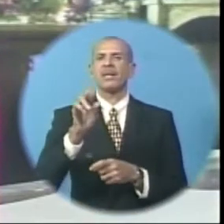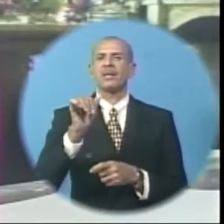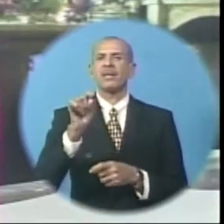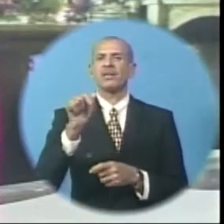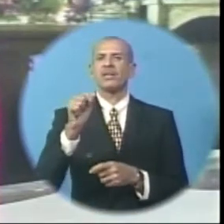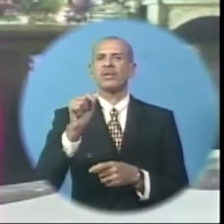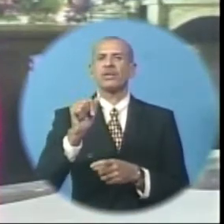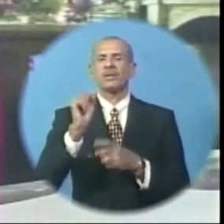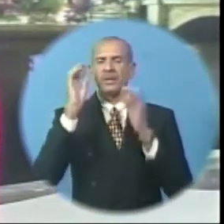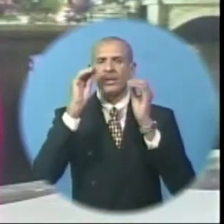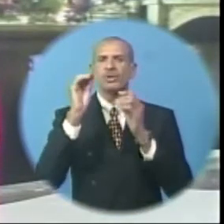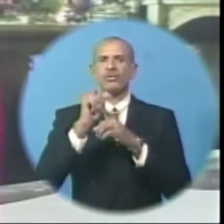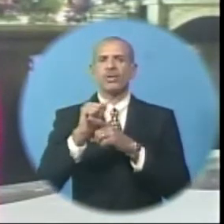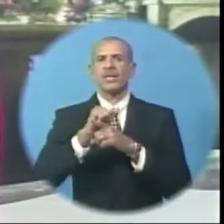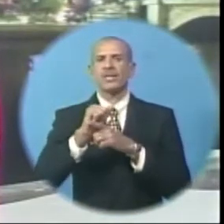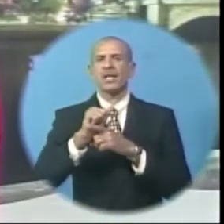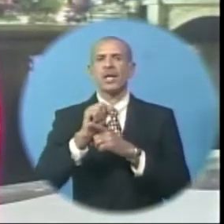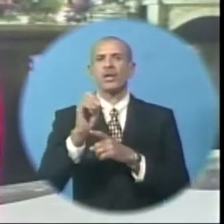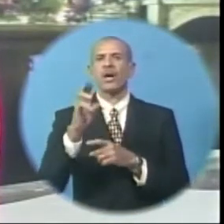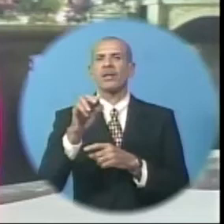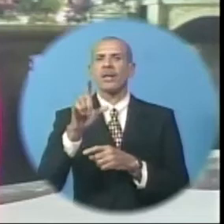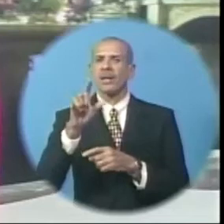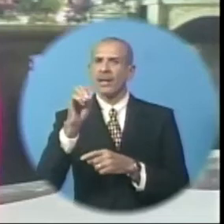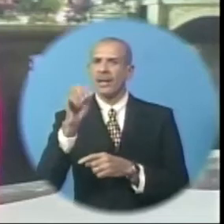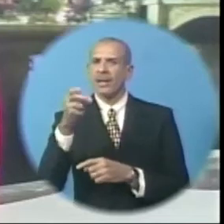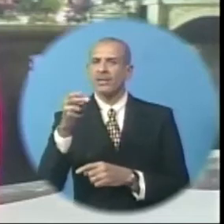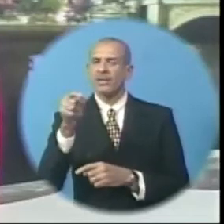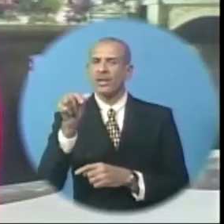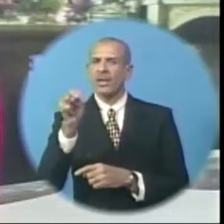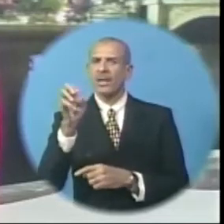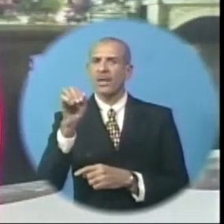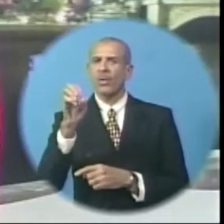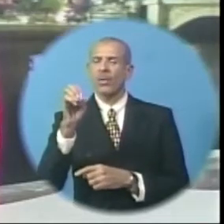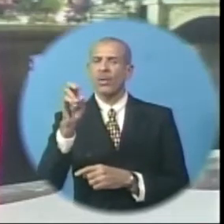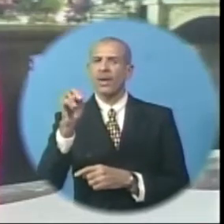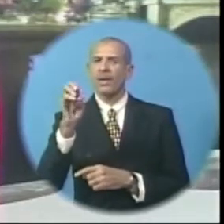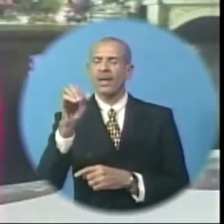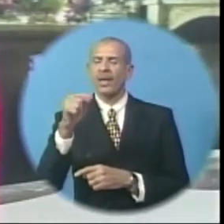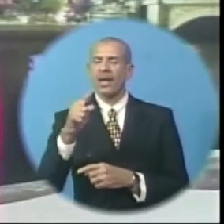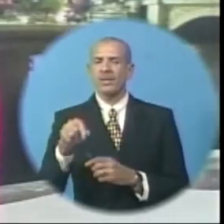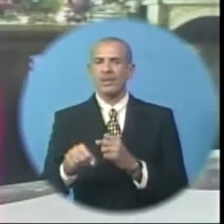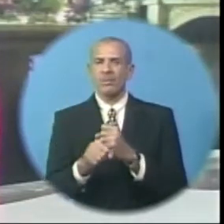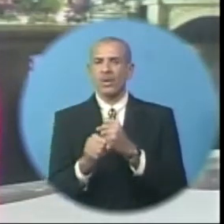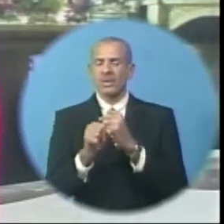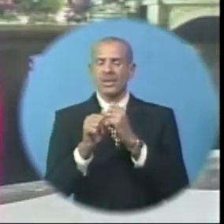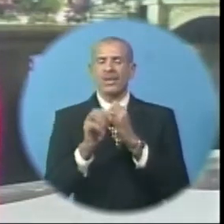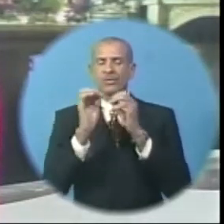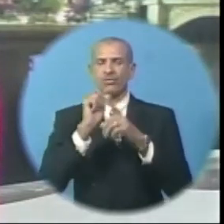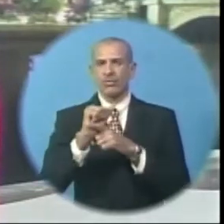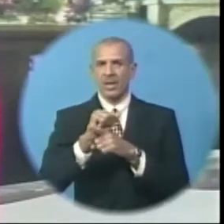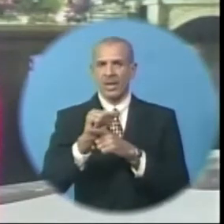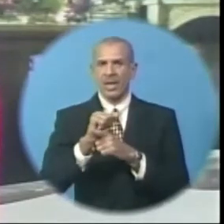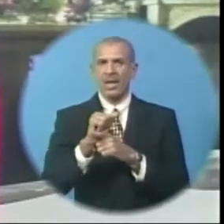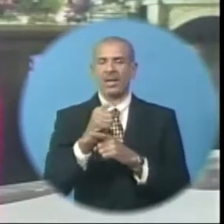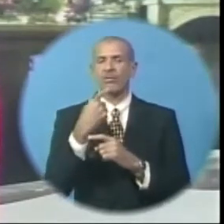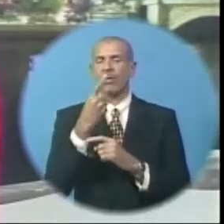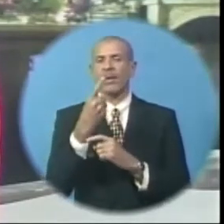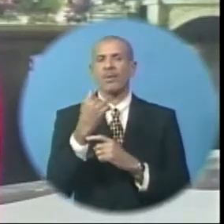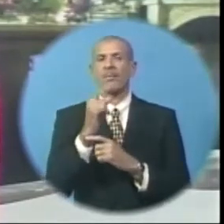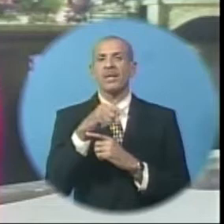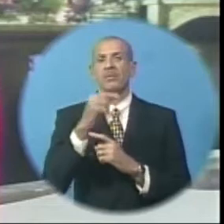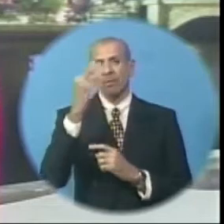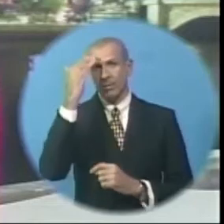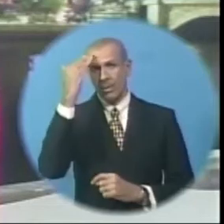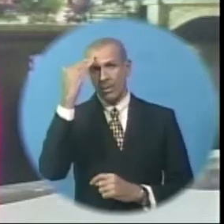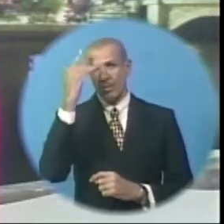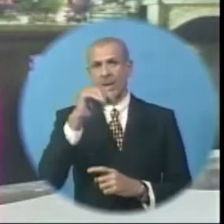College, Dr. Leah Gardner-O'Neill, fully supports continuous training of teachers. She reminded teachers they must be knowledgeable, not only